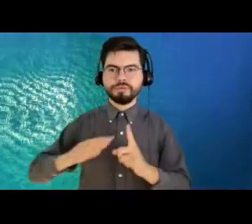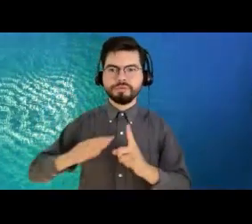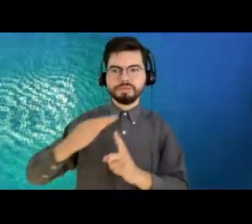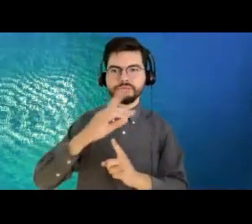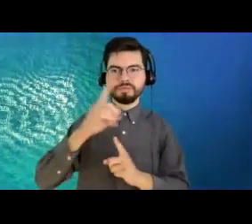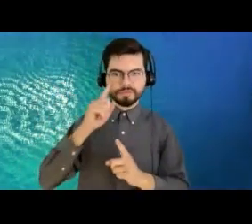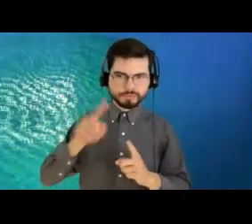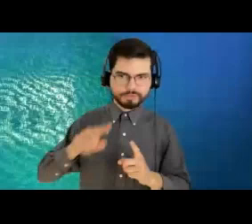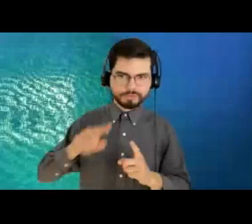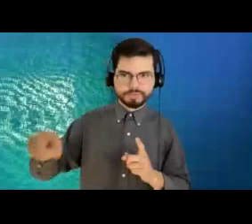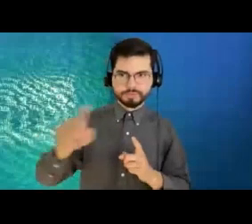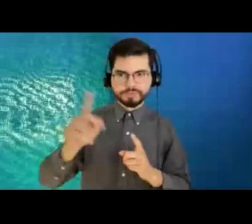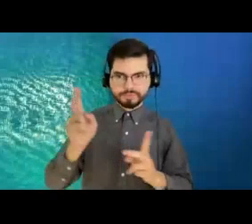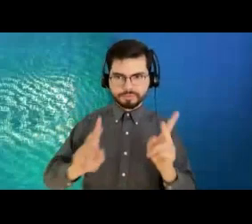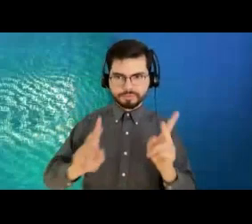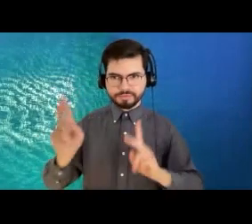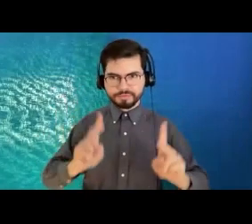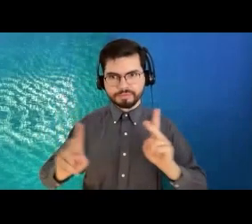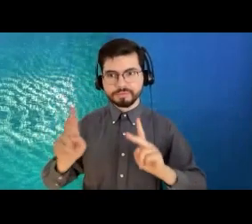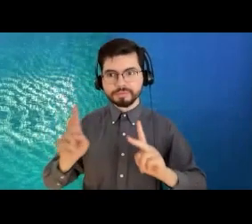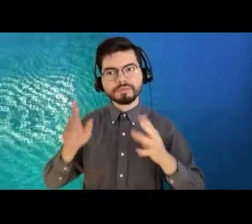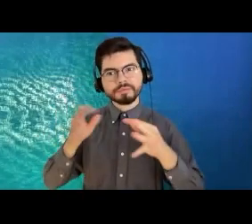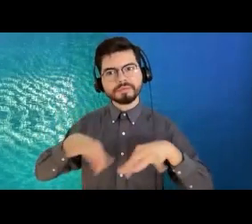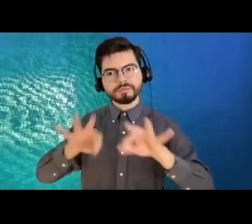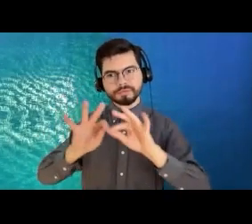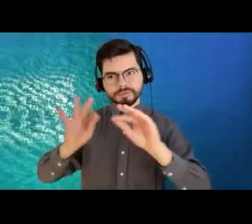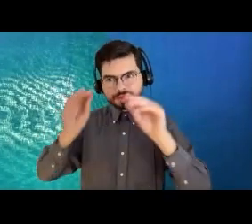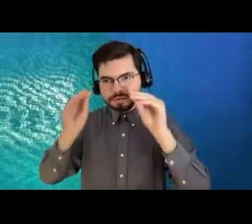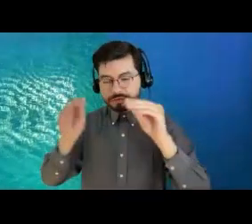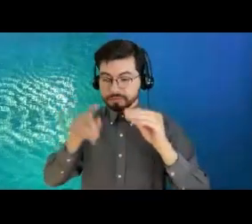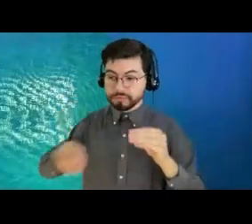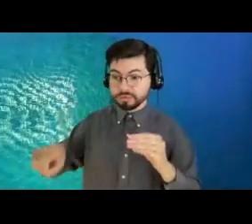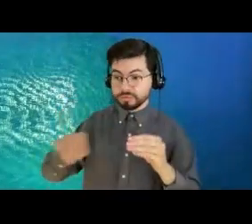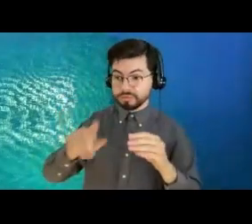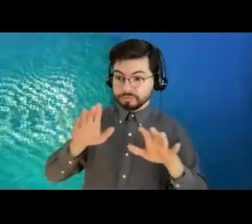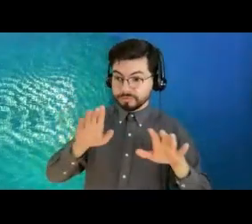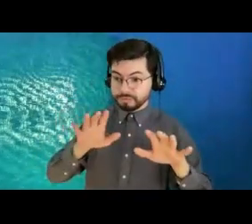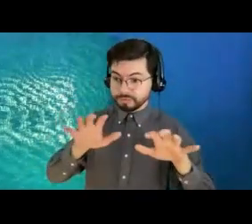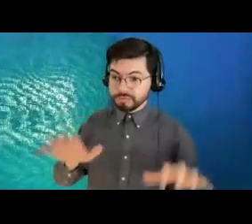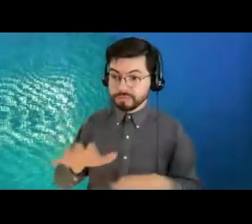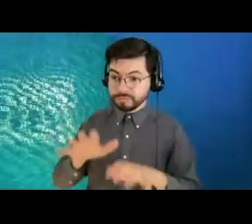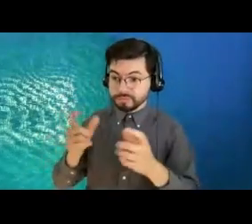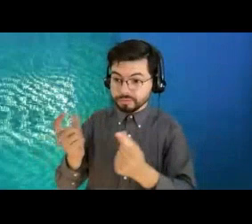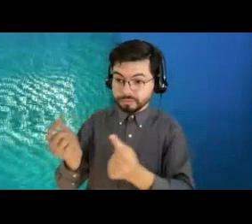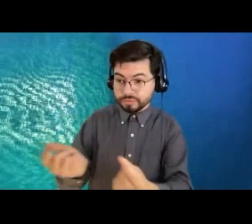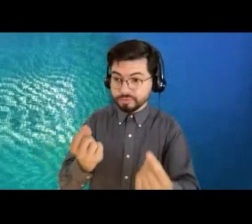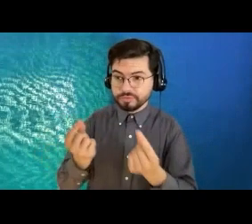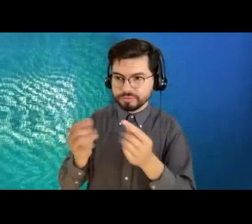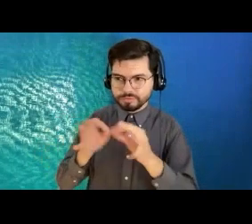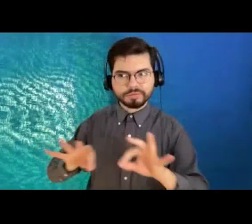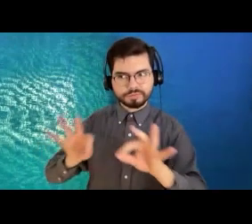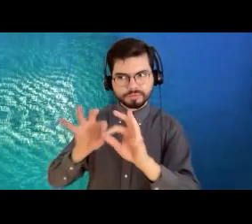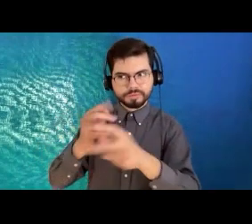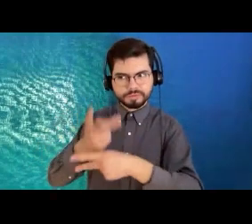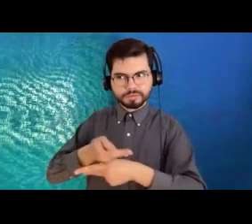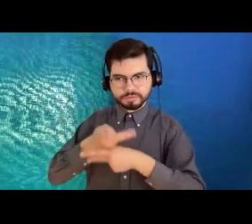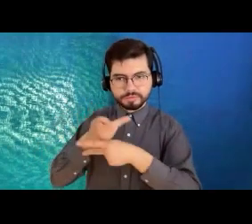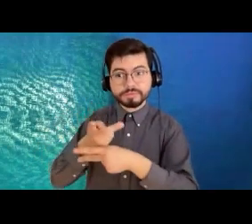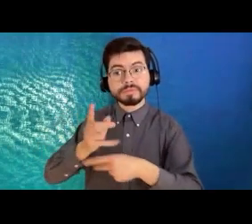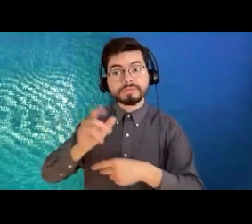you behave in this environment. We also need to be patient with people and understand that, you know, they're going to